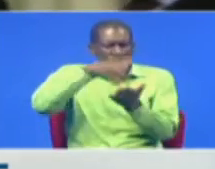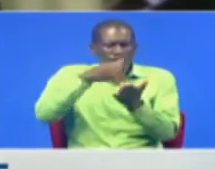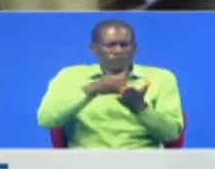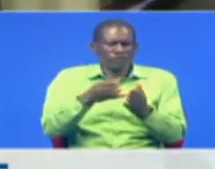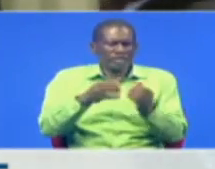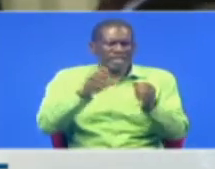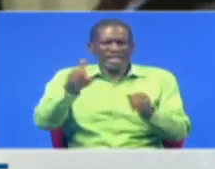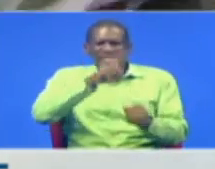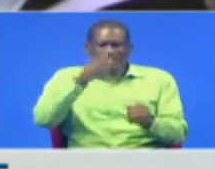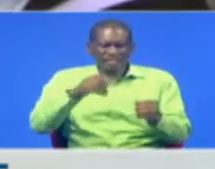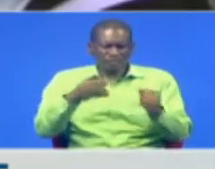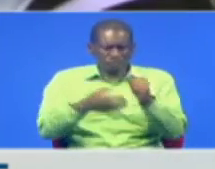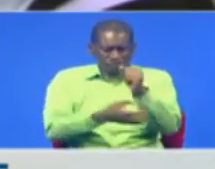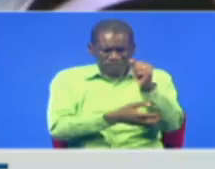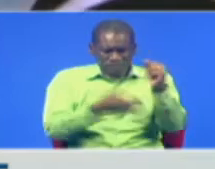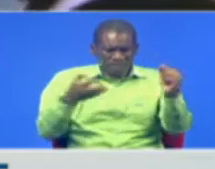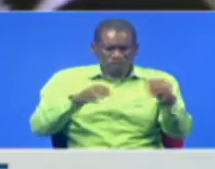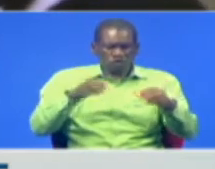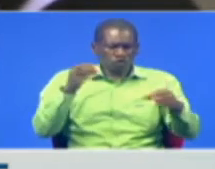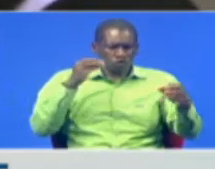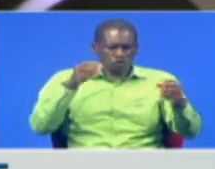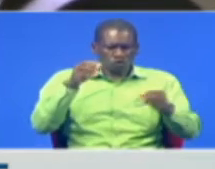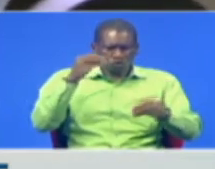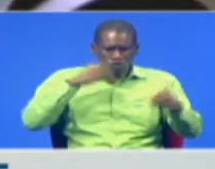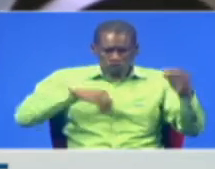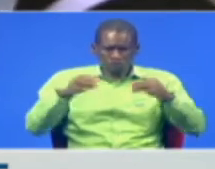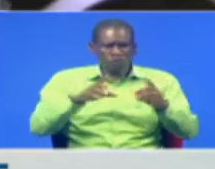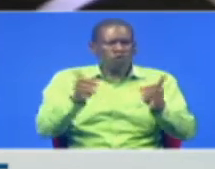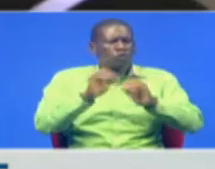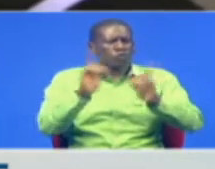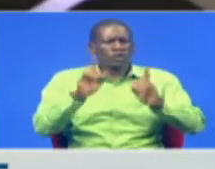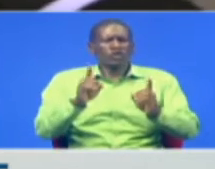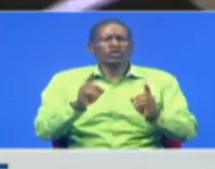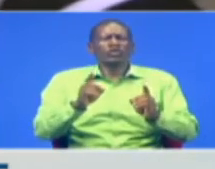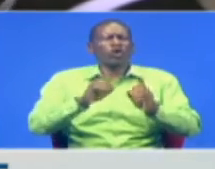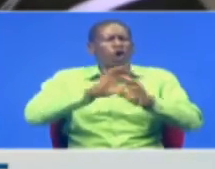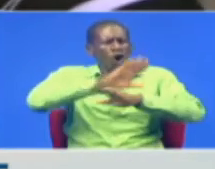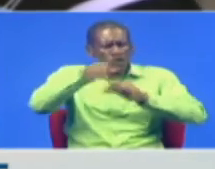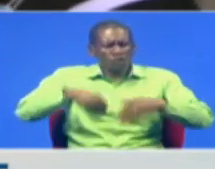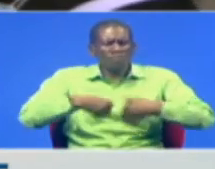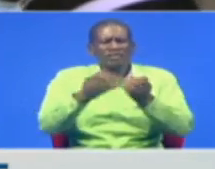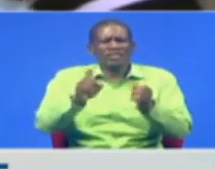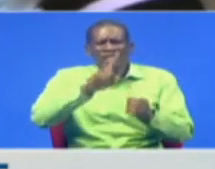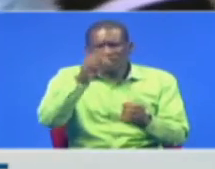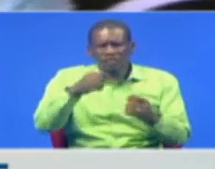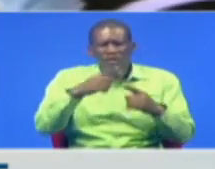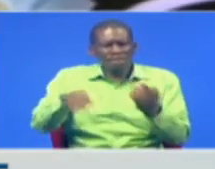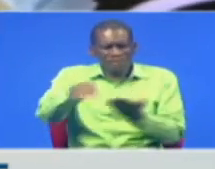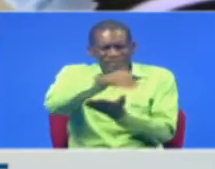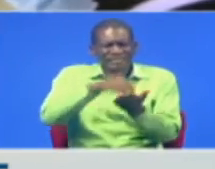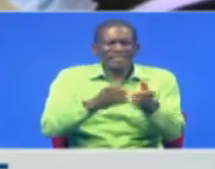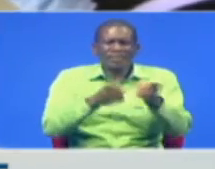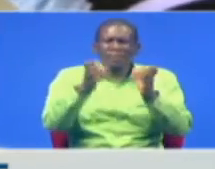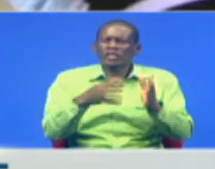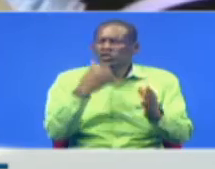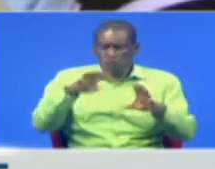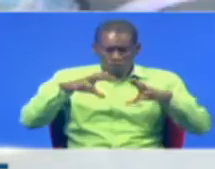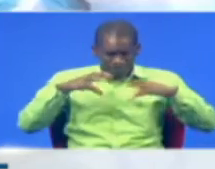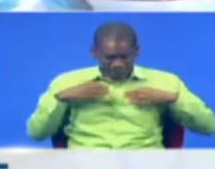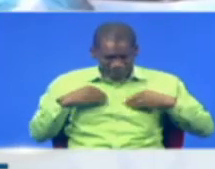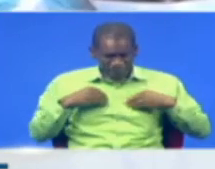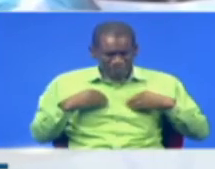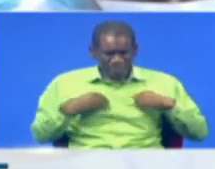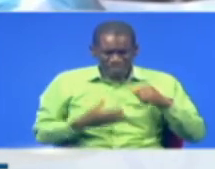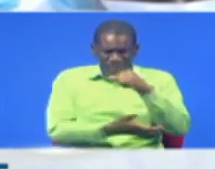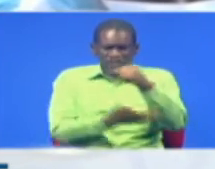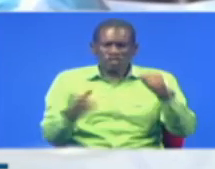malpractice will miss their results, but warned that the center managers and security officers who allowed the irregularities will pay heavily.